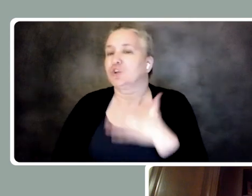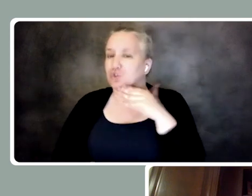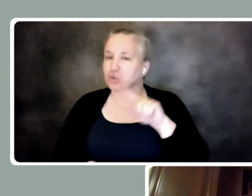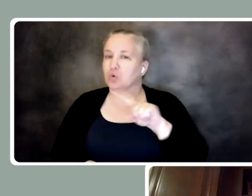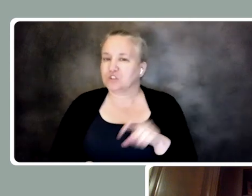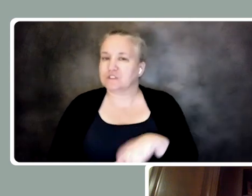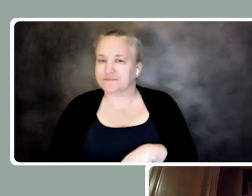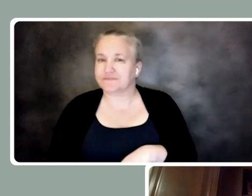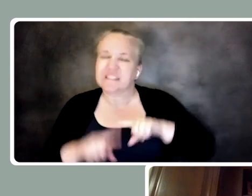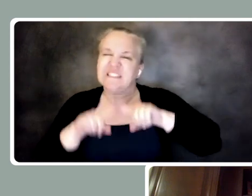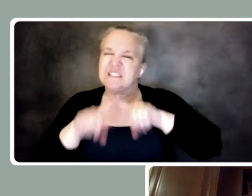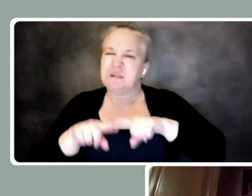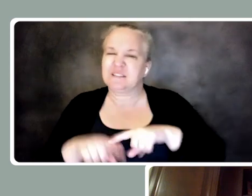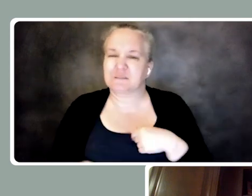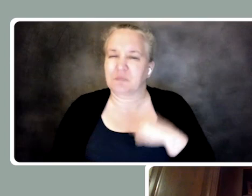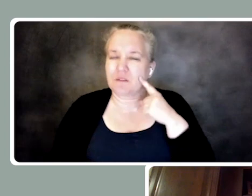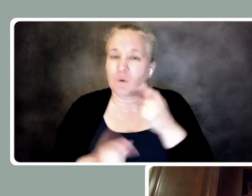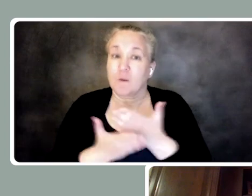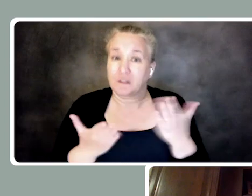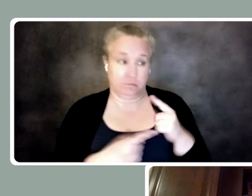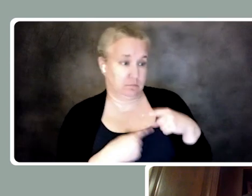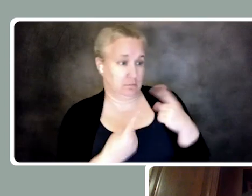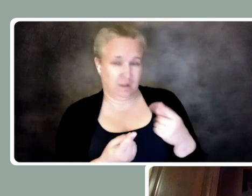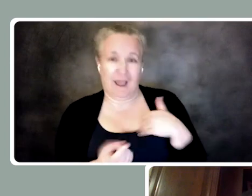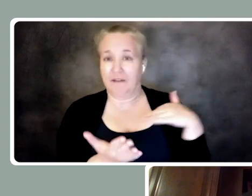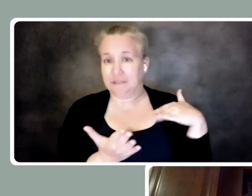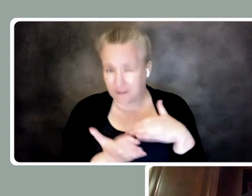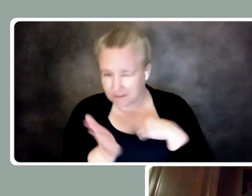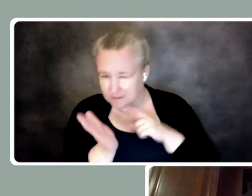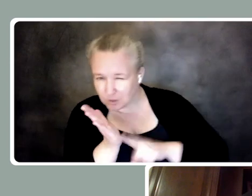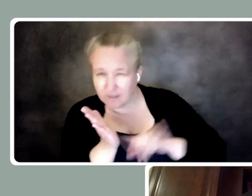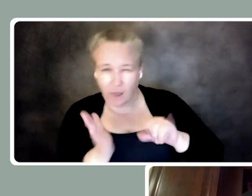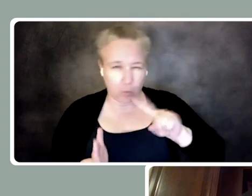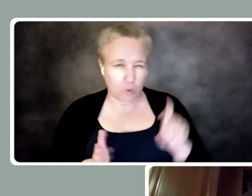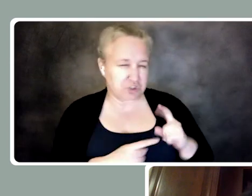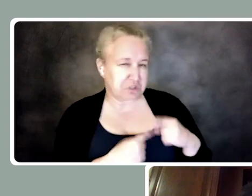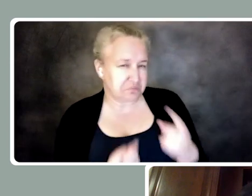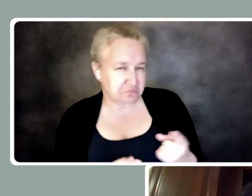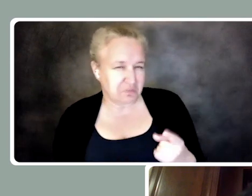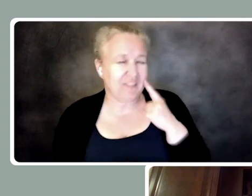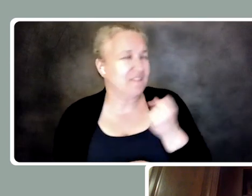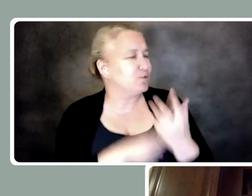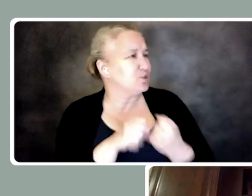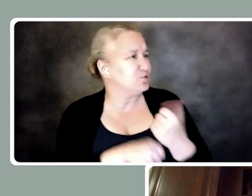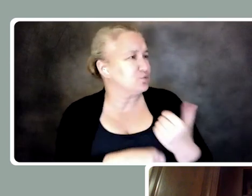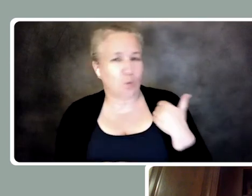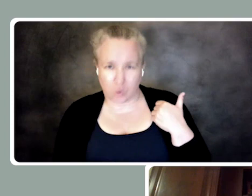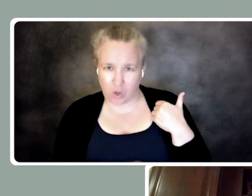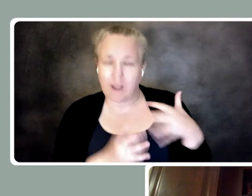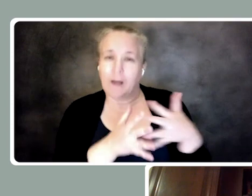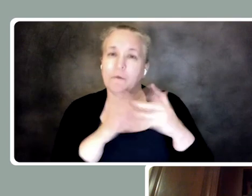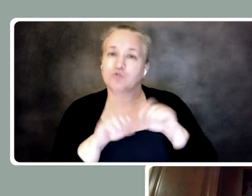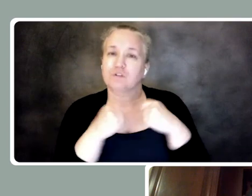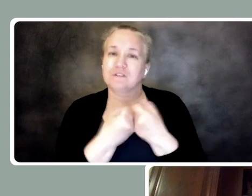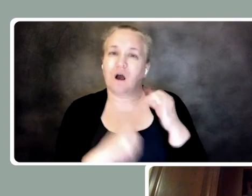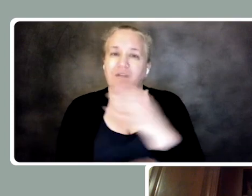depends. So I think one of the things is there have been studies that have actually looked at this question. I think a few years ago at the American Society of Clinical